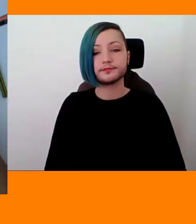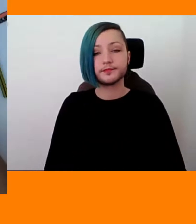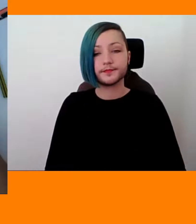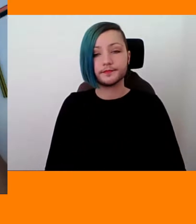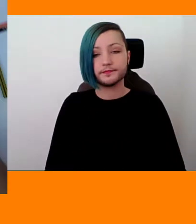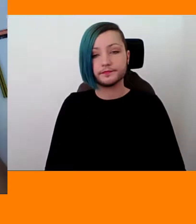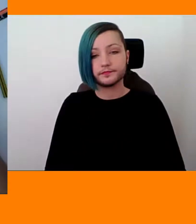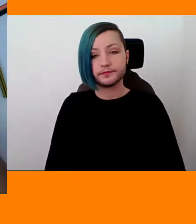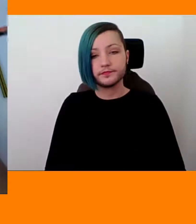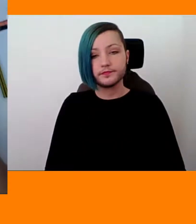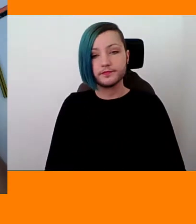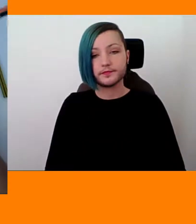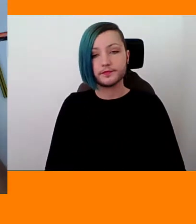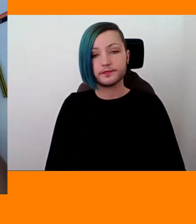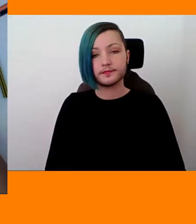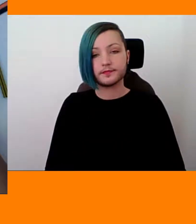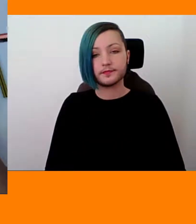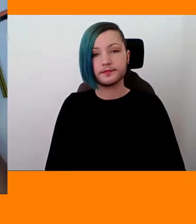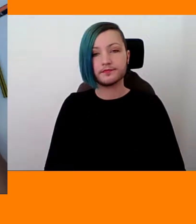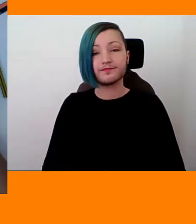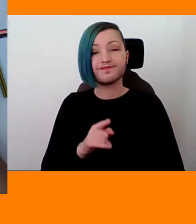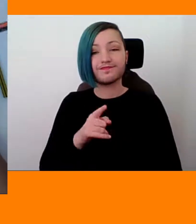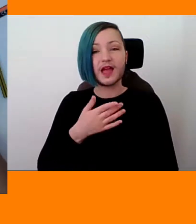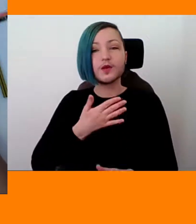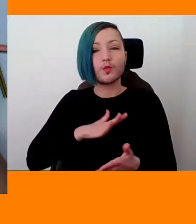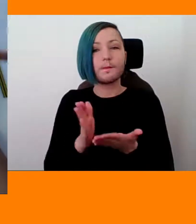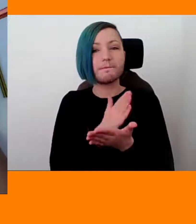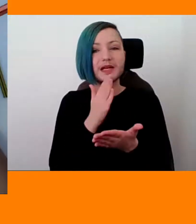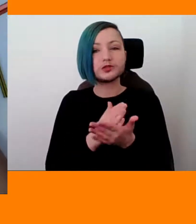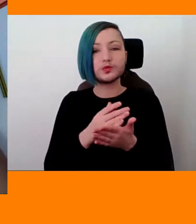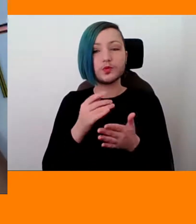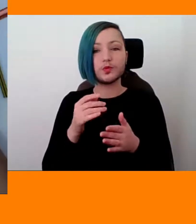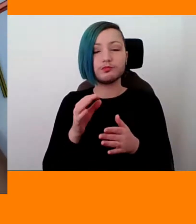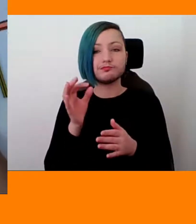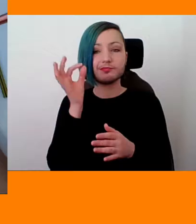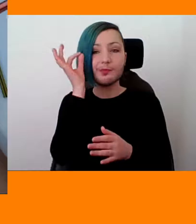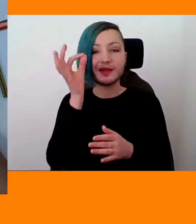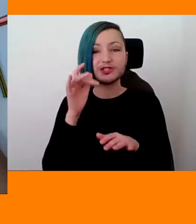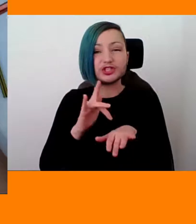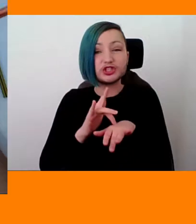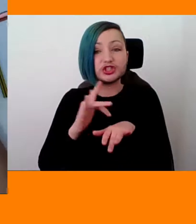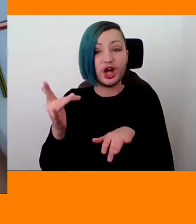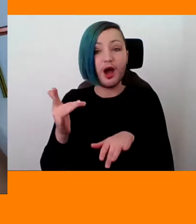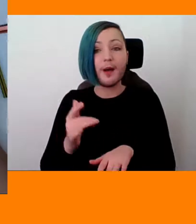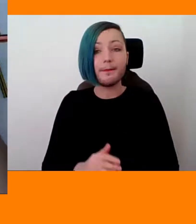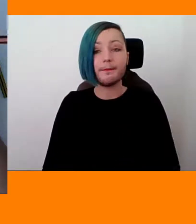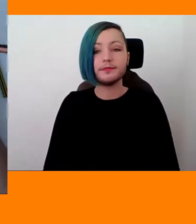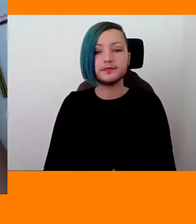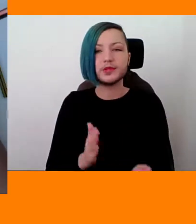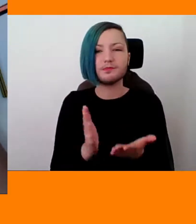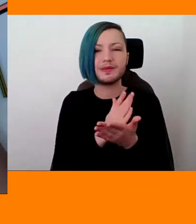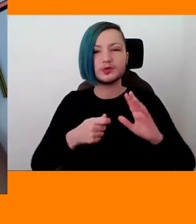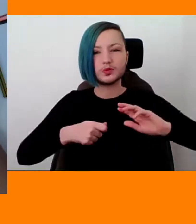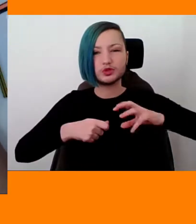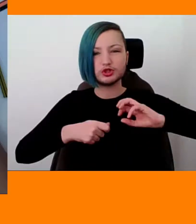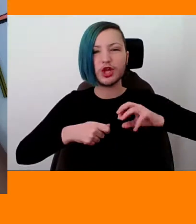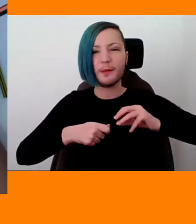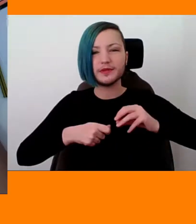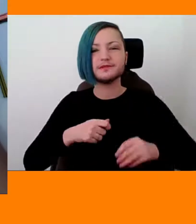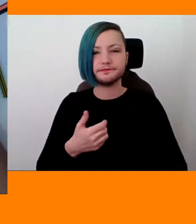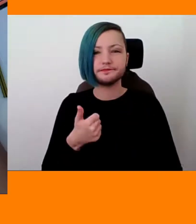And it is usually best for your pencil to be sharp for this. So if you've got a sharpener, just give it a quick sharpen.